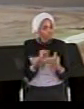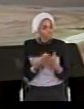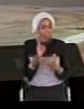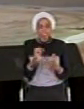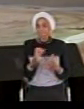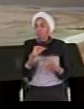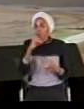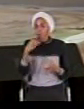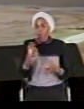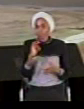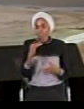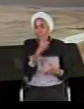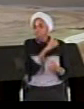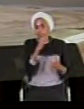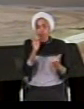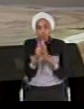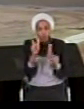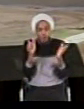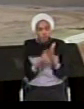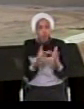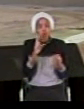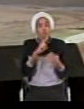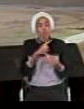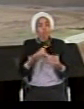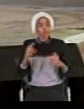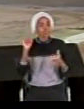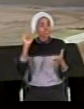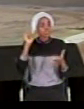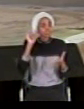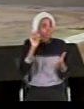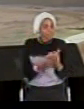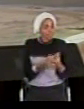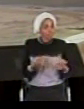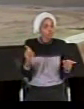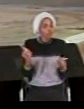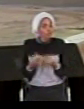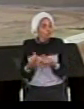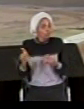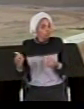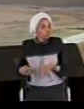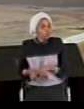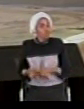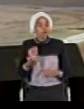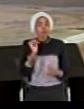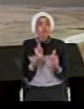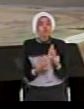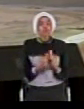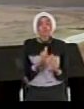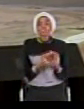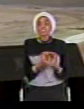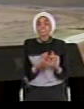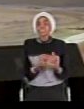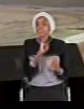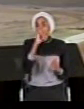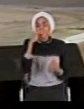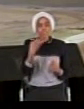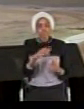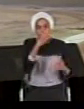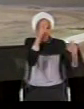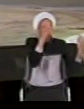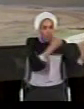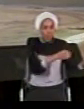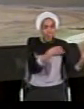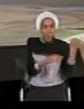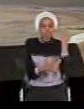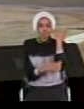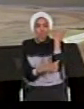Old Testament people, but to that also which is of faith, of the faith of Abraham,